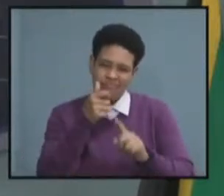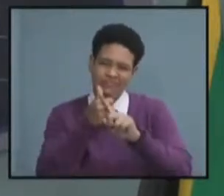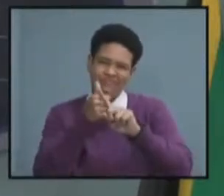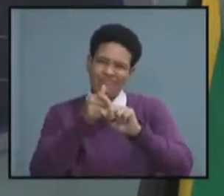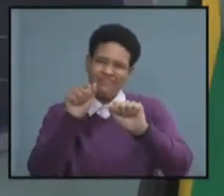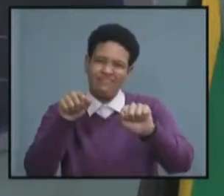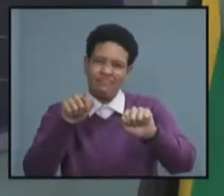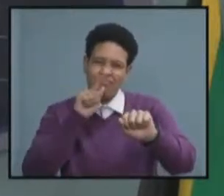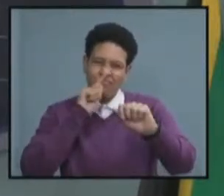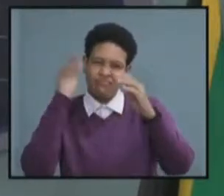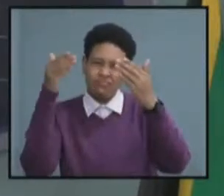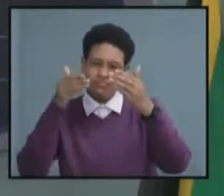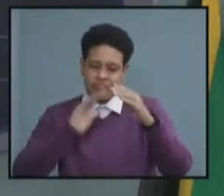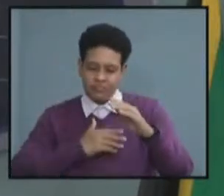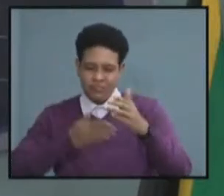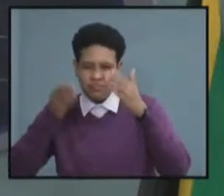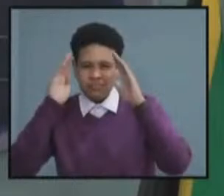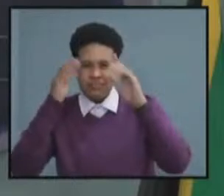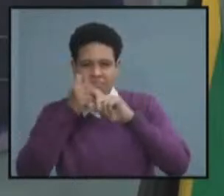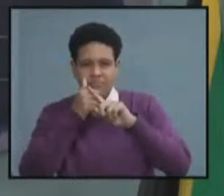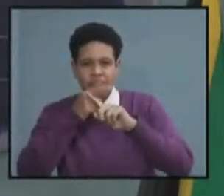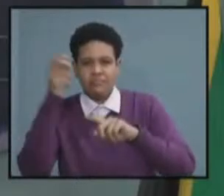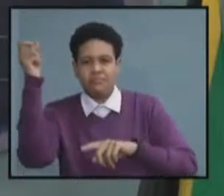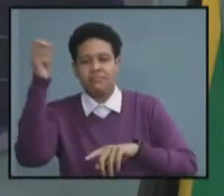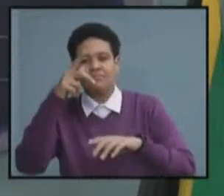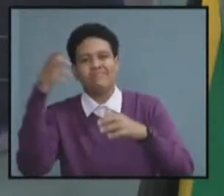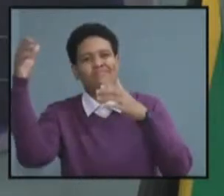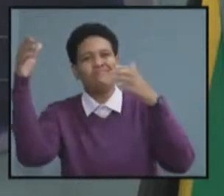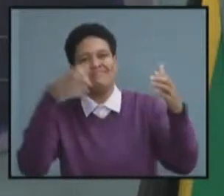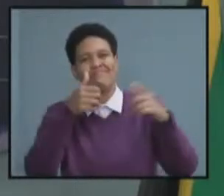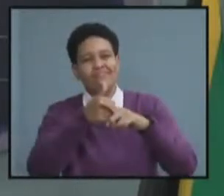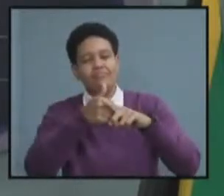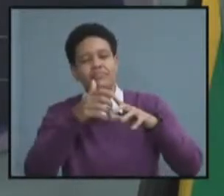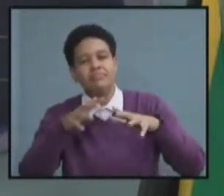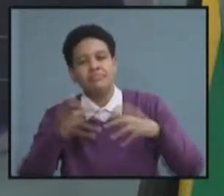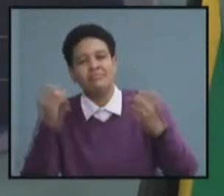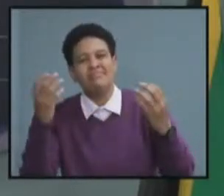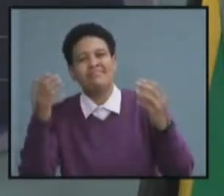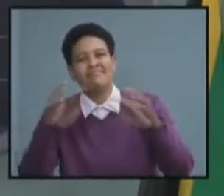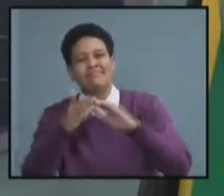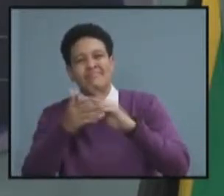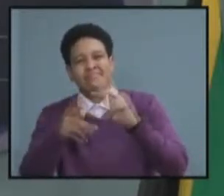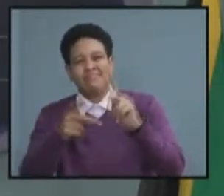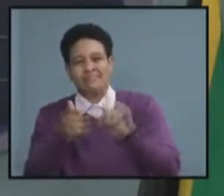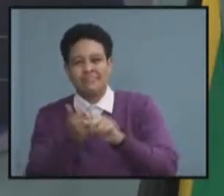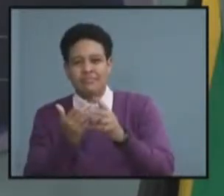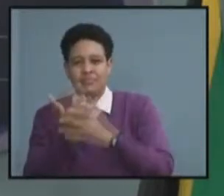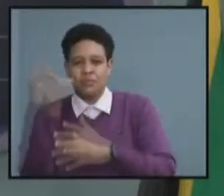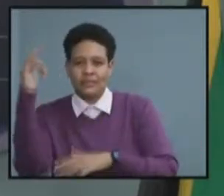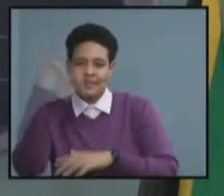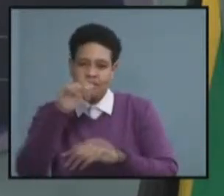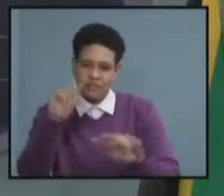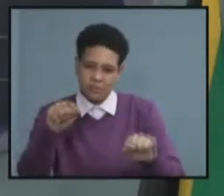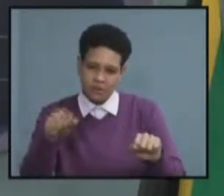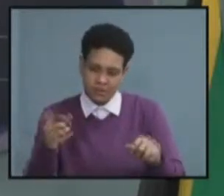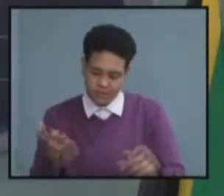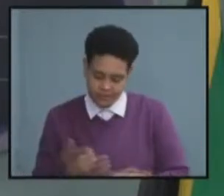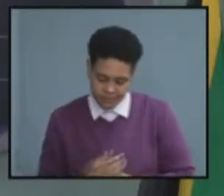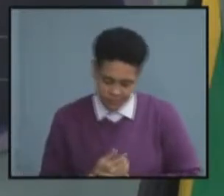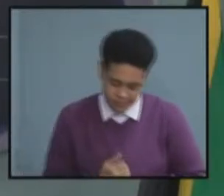exclusively focus our attention on repatriating as many Jamaicans by air as possible.